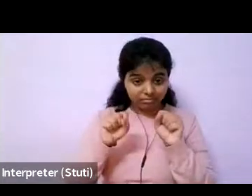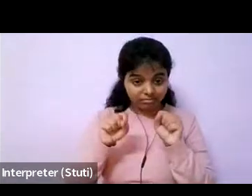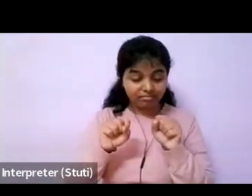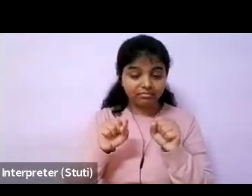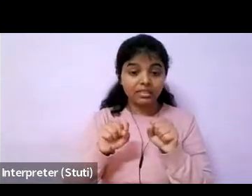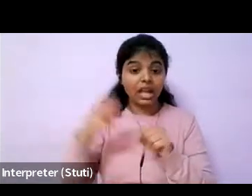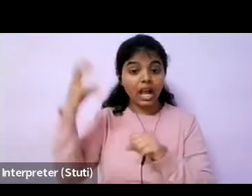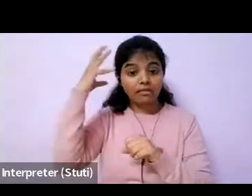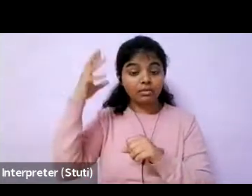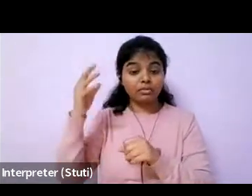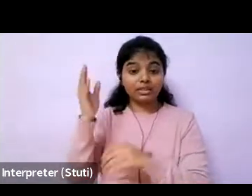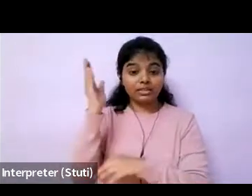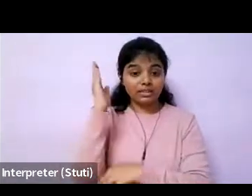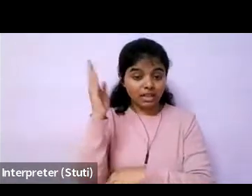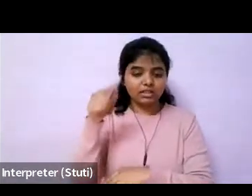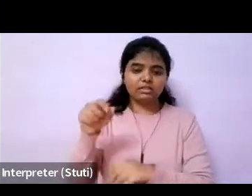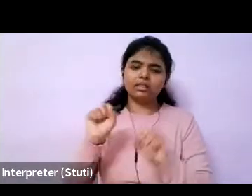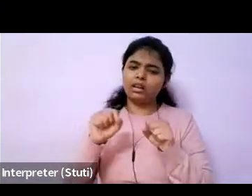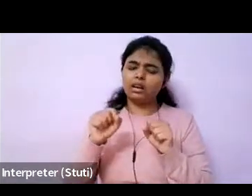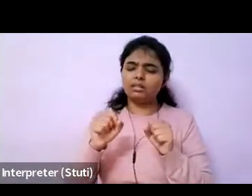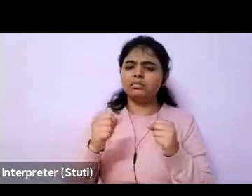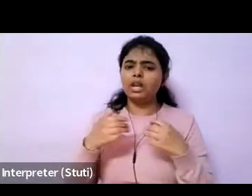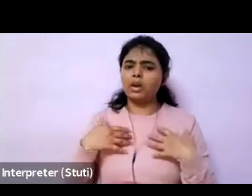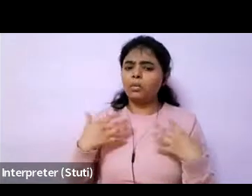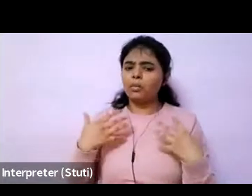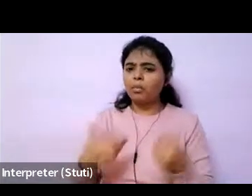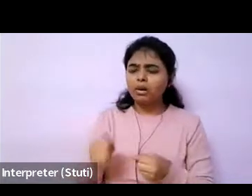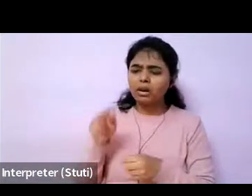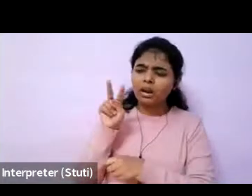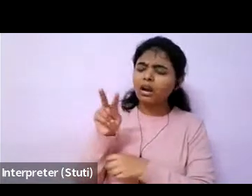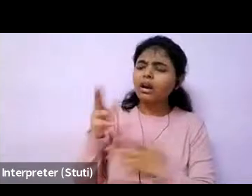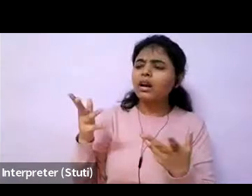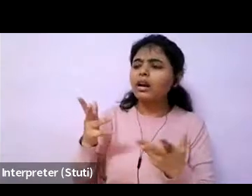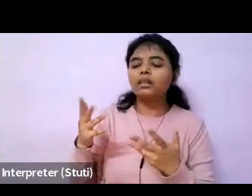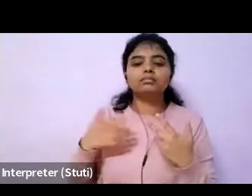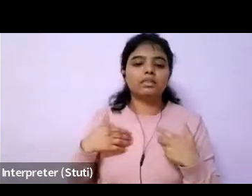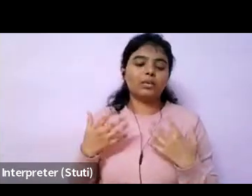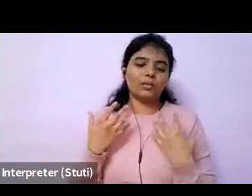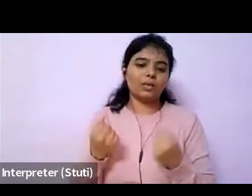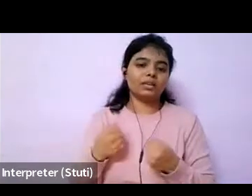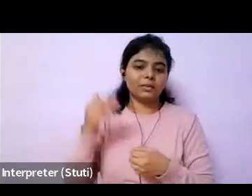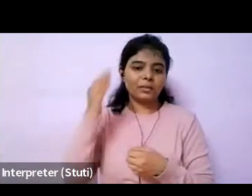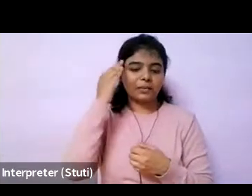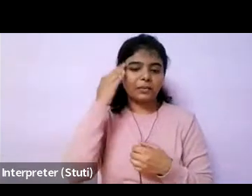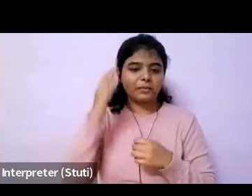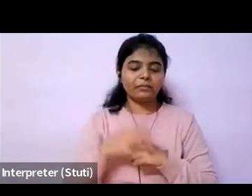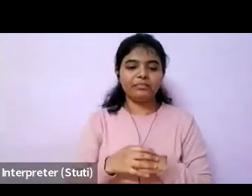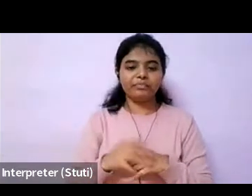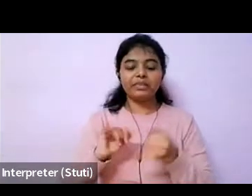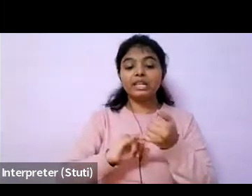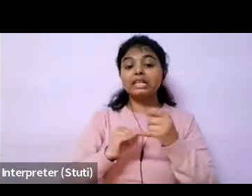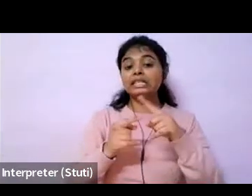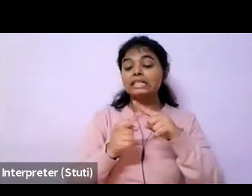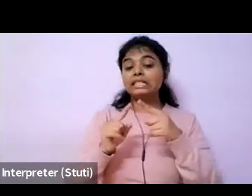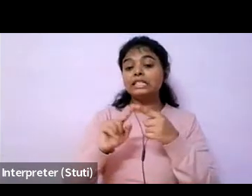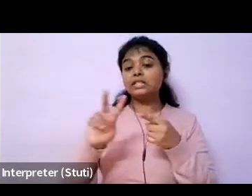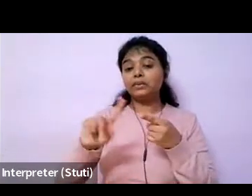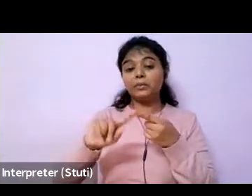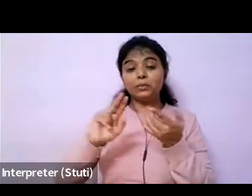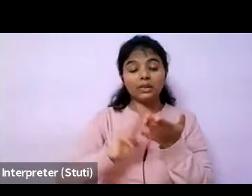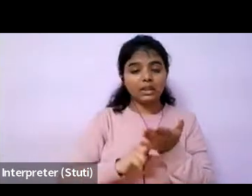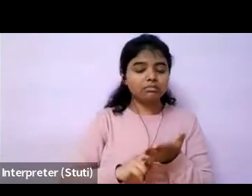afternoon. But the plenary is also something that we all should look forward to. Stephen Kuzisto, a blind